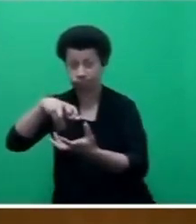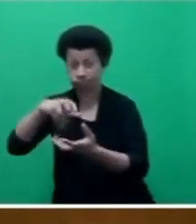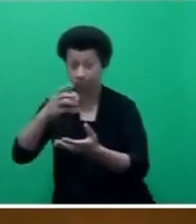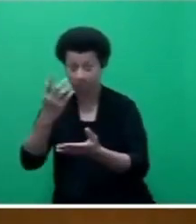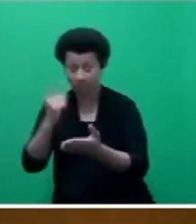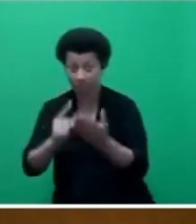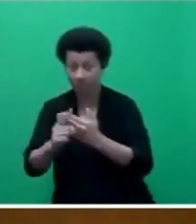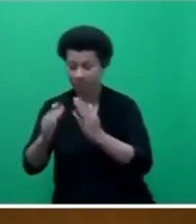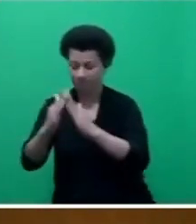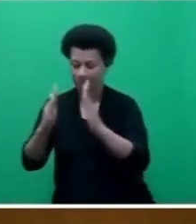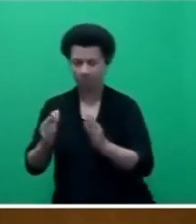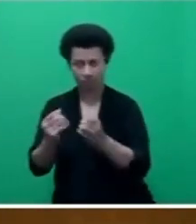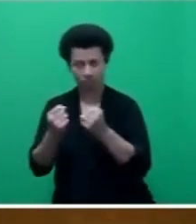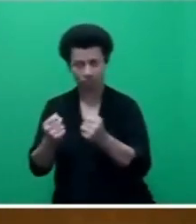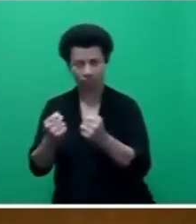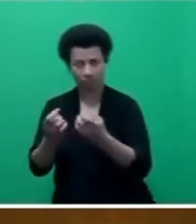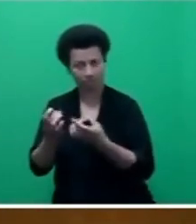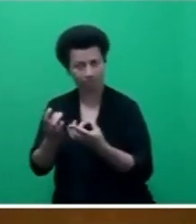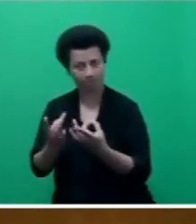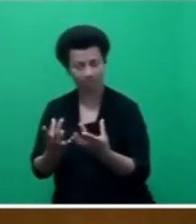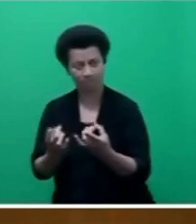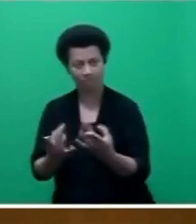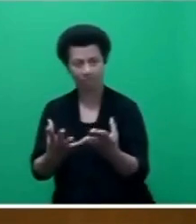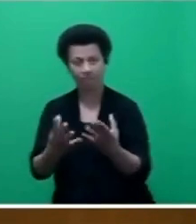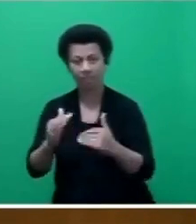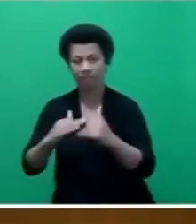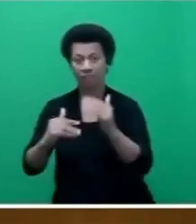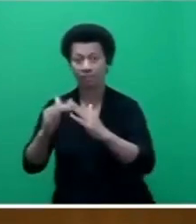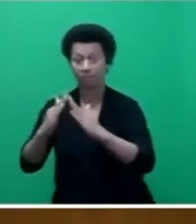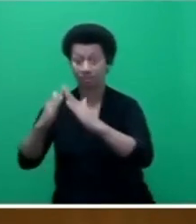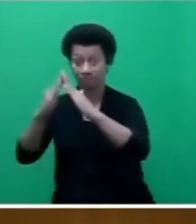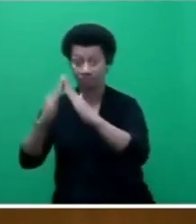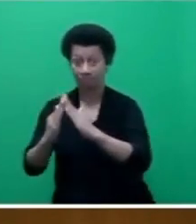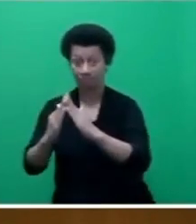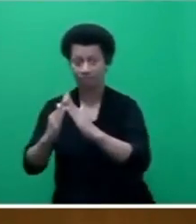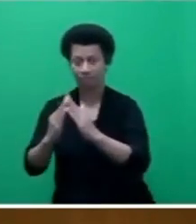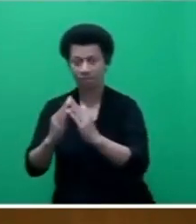Mr. Speaker, is to be prepared by building resilient